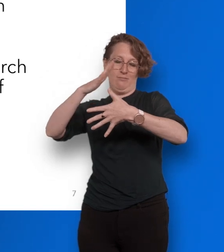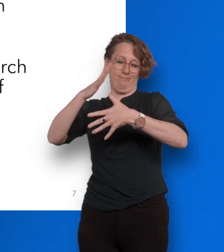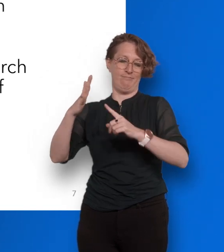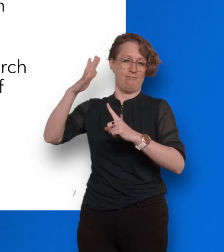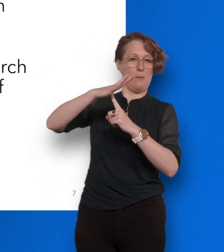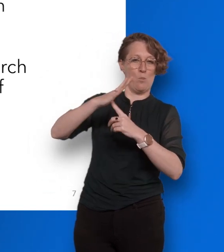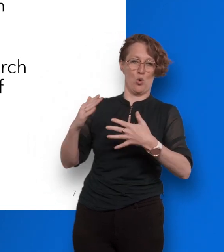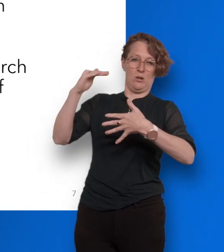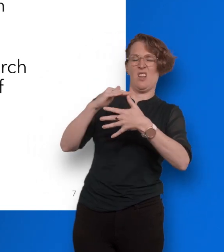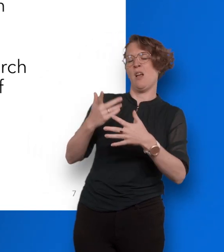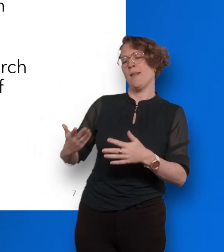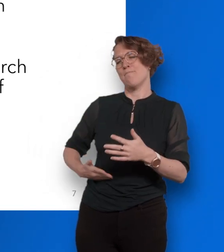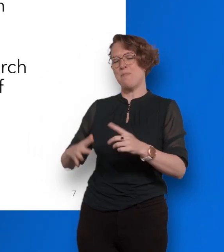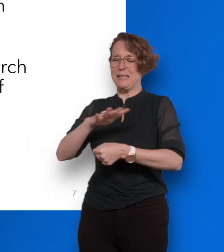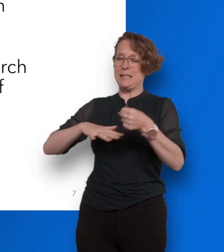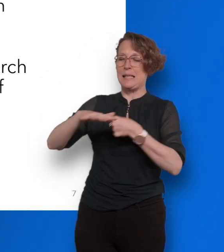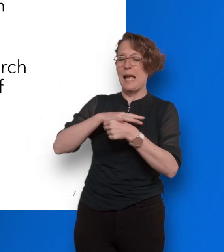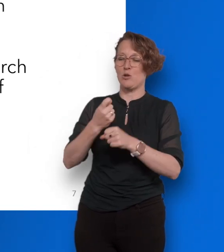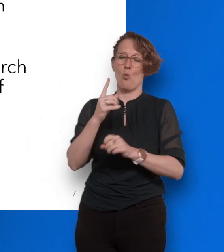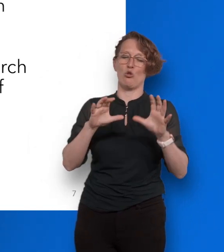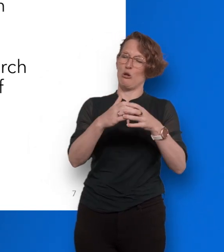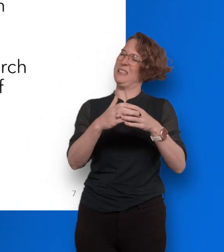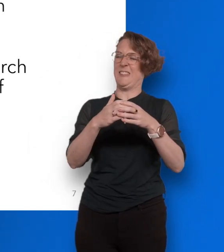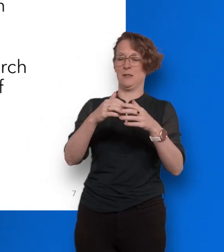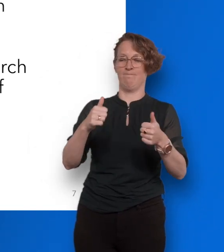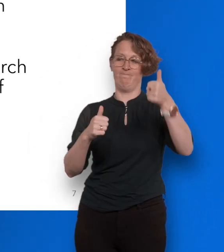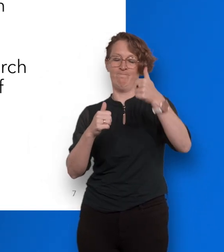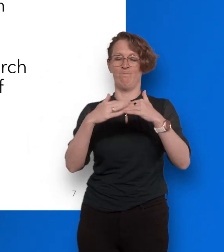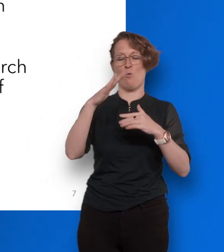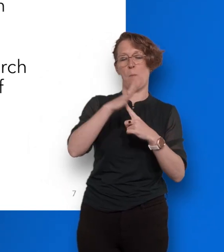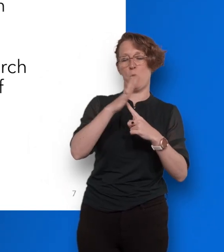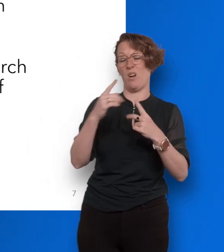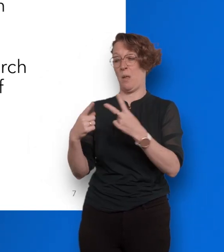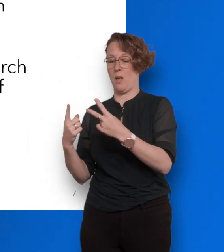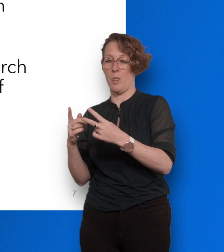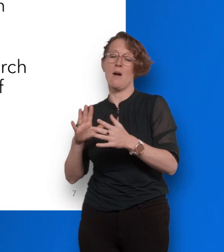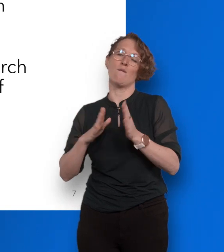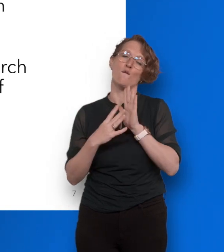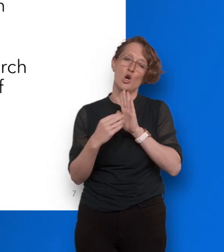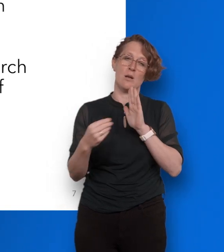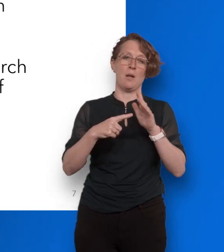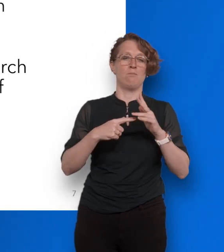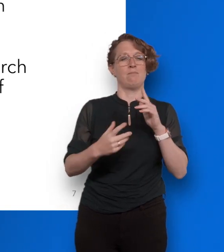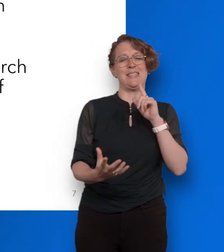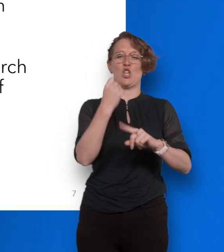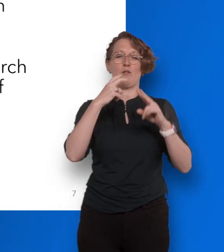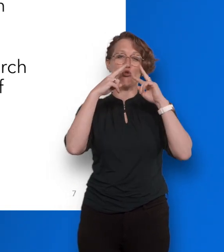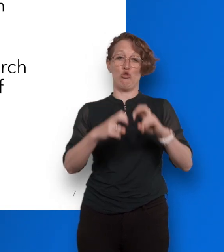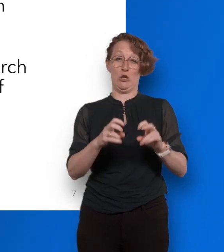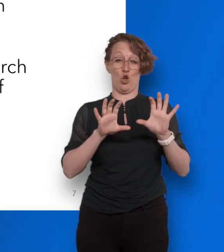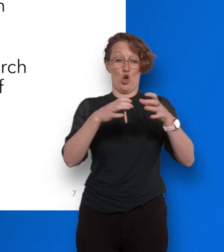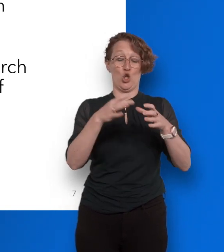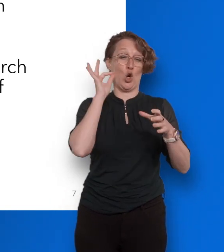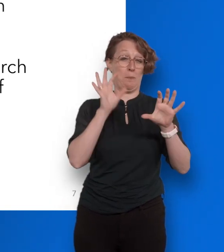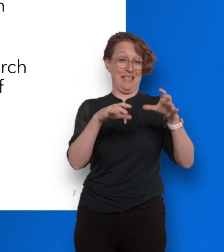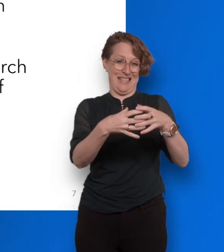business case to maybe kind of prioritize one group more than others, and that would be our committee members within the discovery research panels,